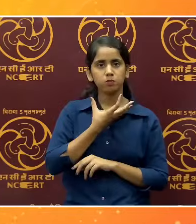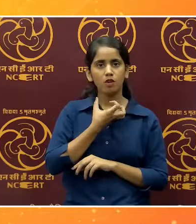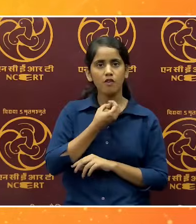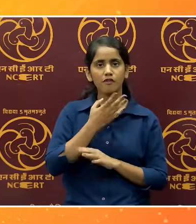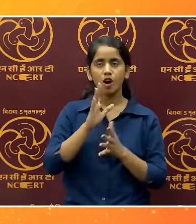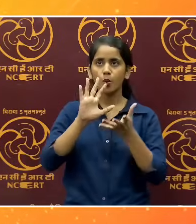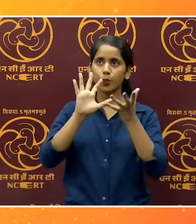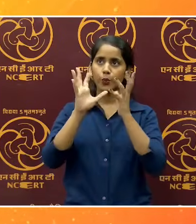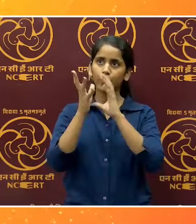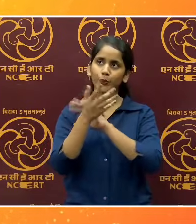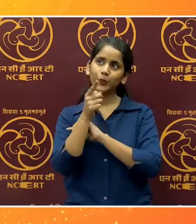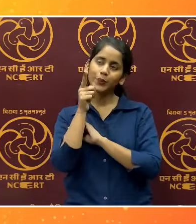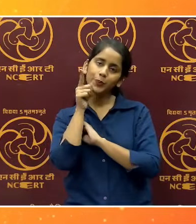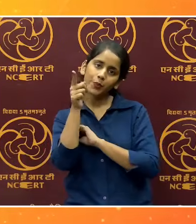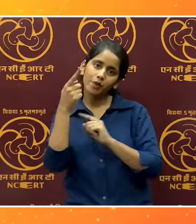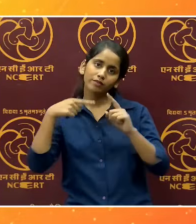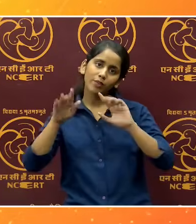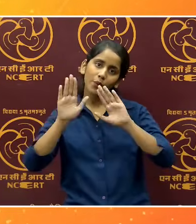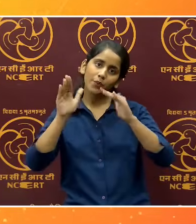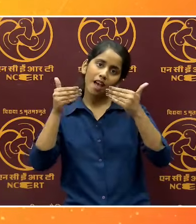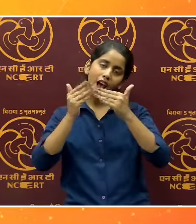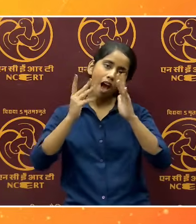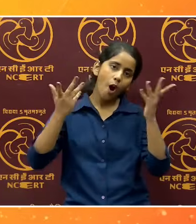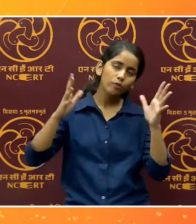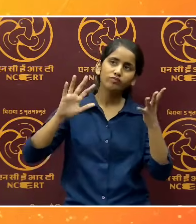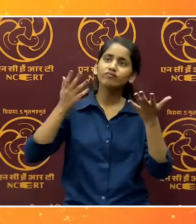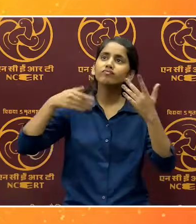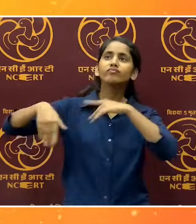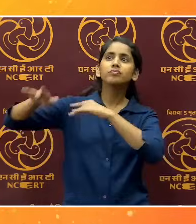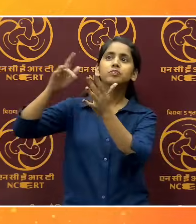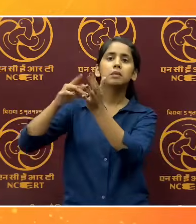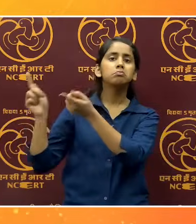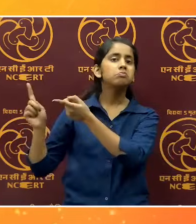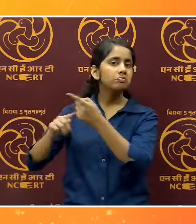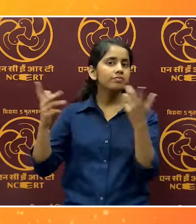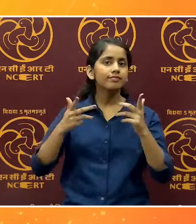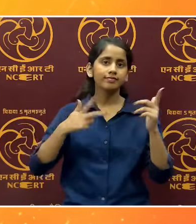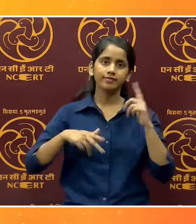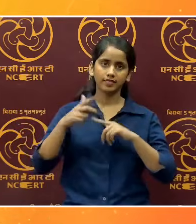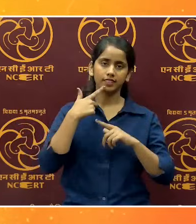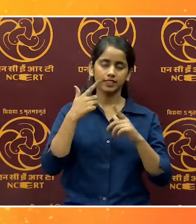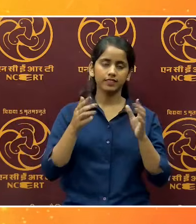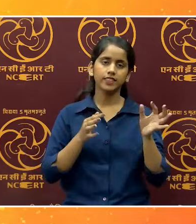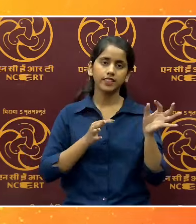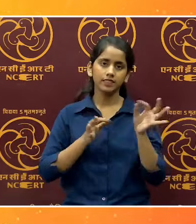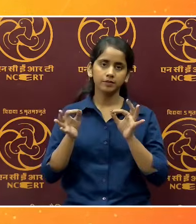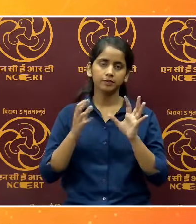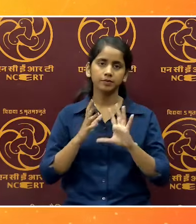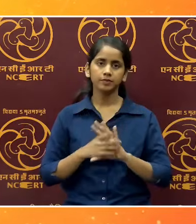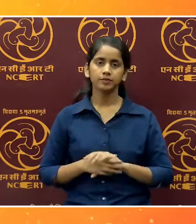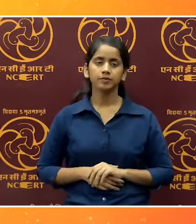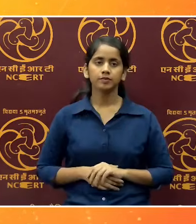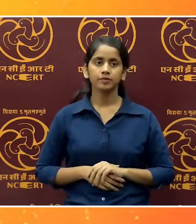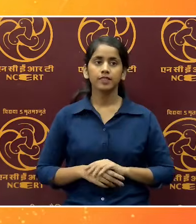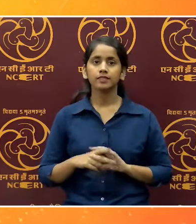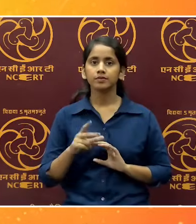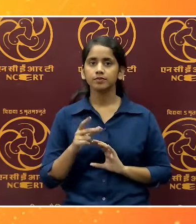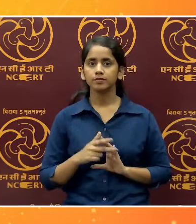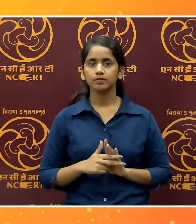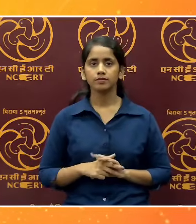world and introducing us to its world. So now I just take you further with this poem, the